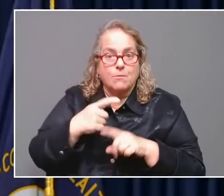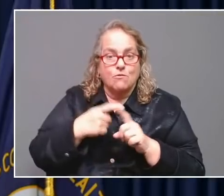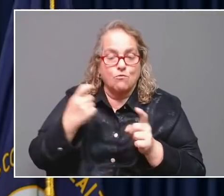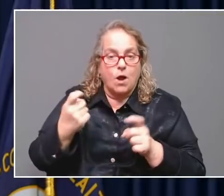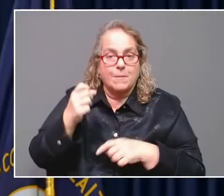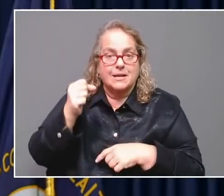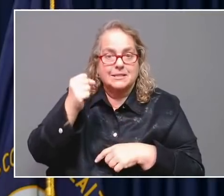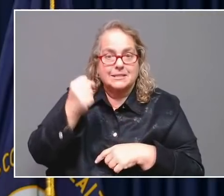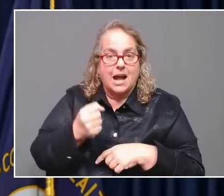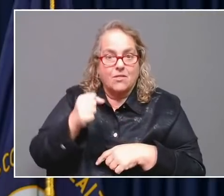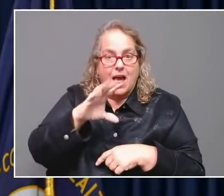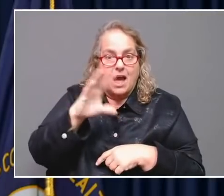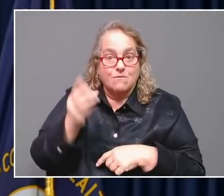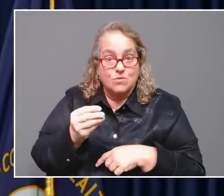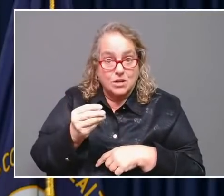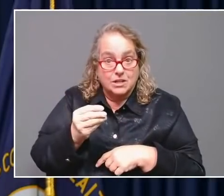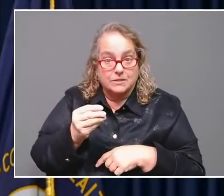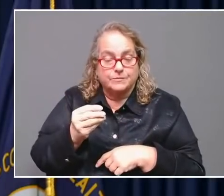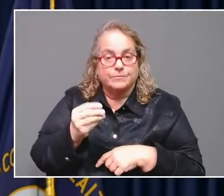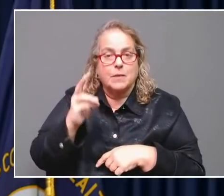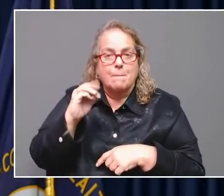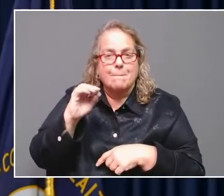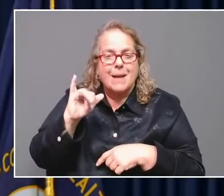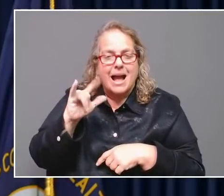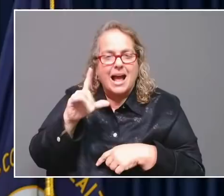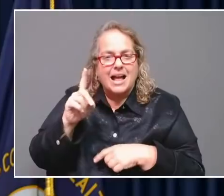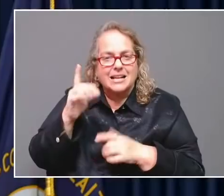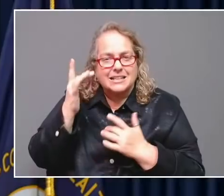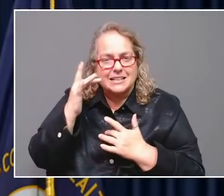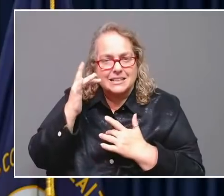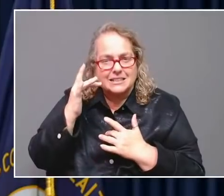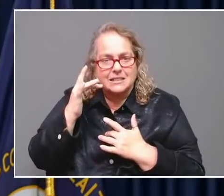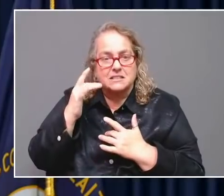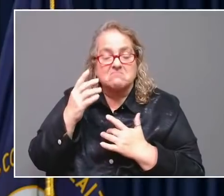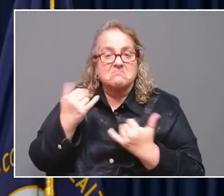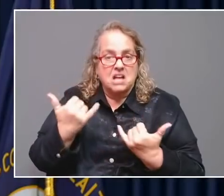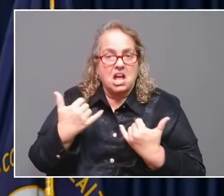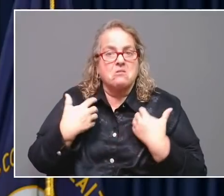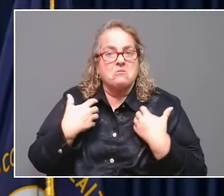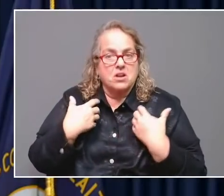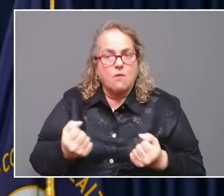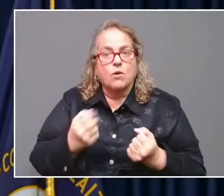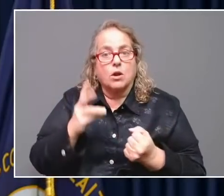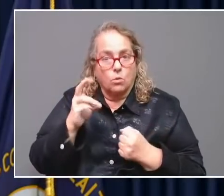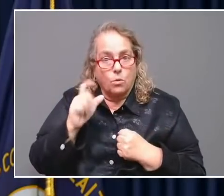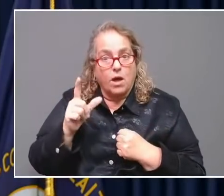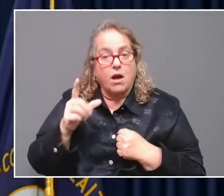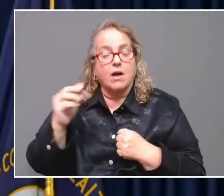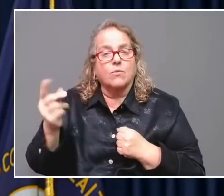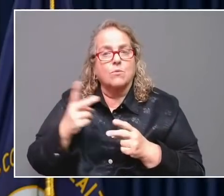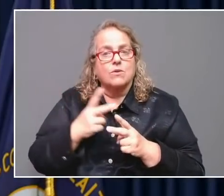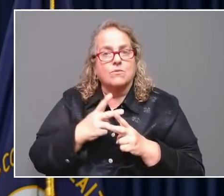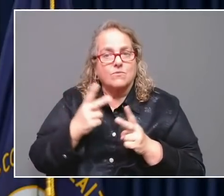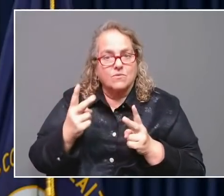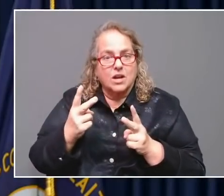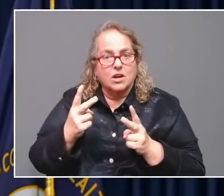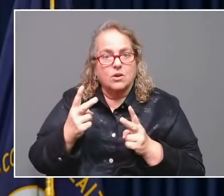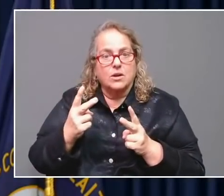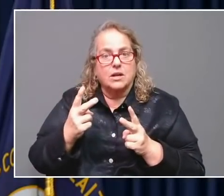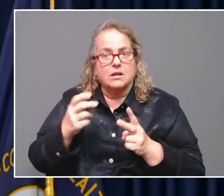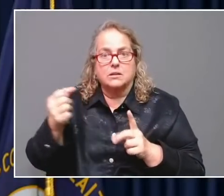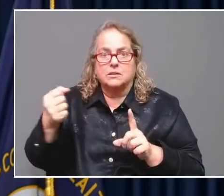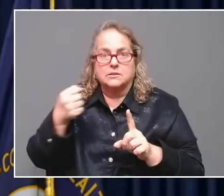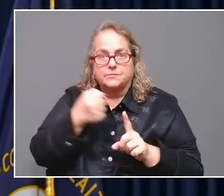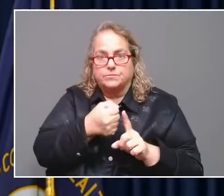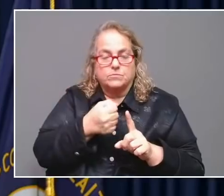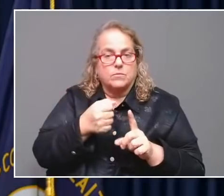Africa. They had mild illness and they apparently are recovering well. And they were very intensively contact traced so